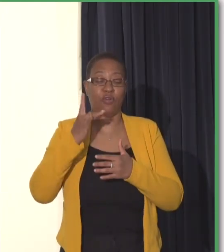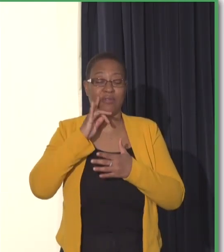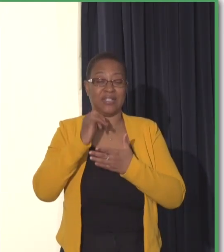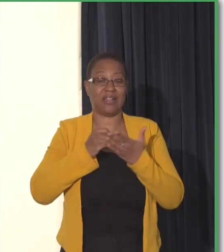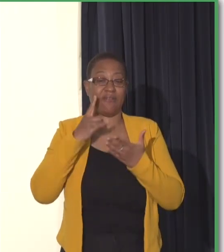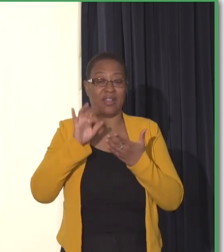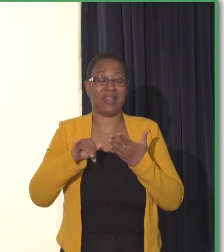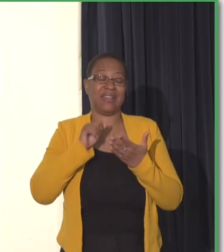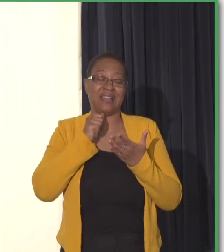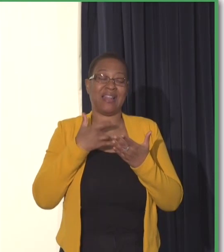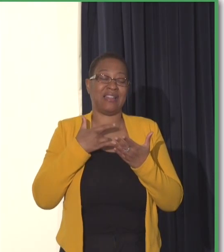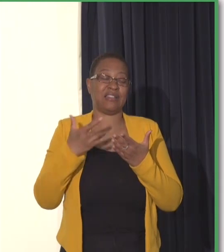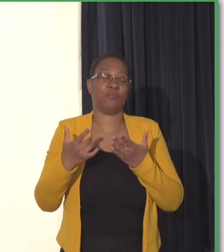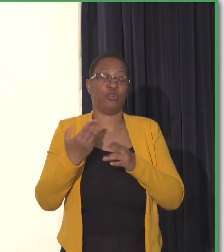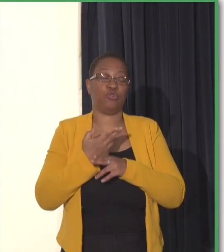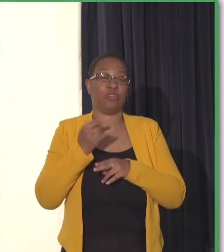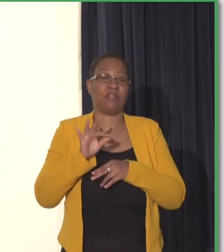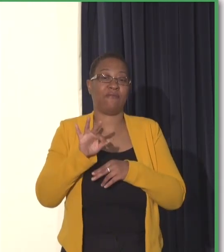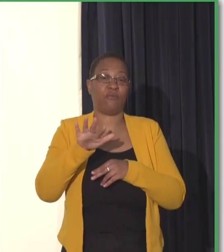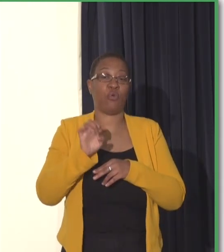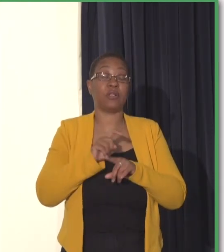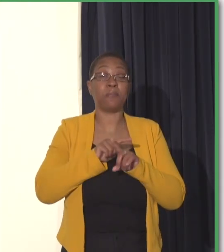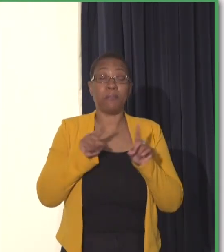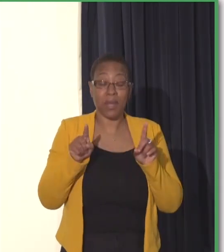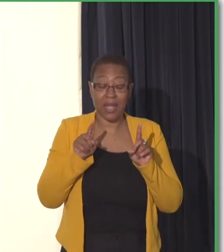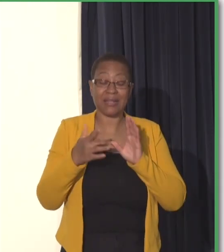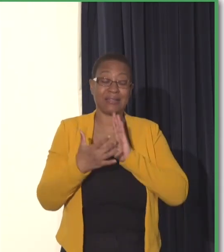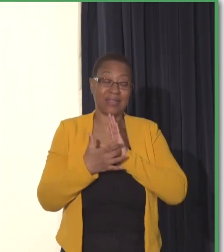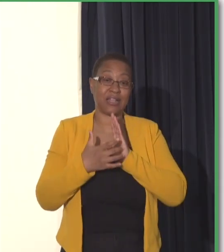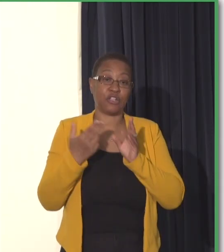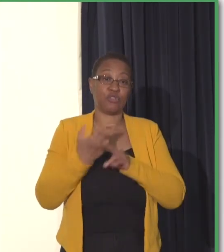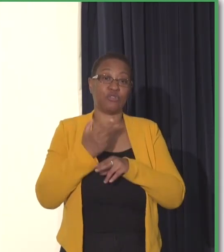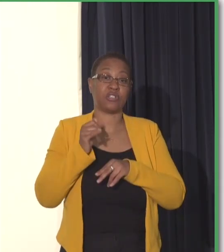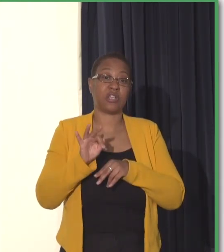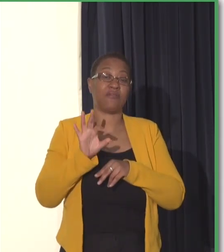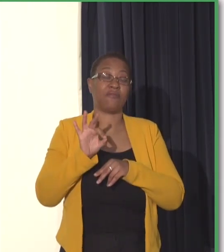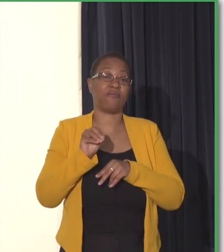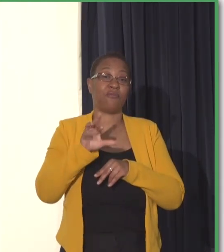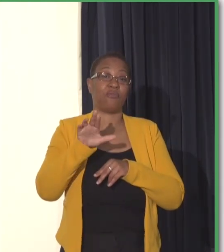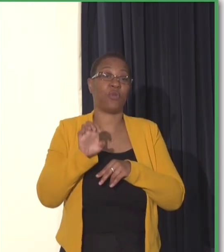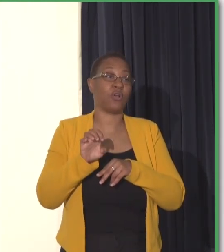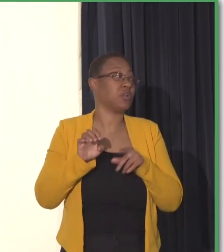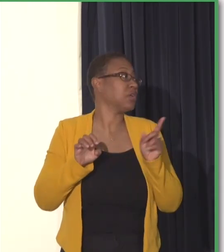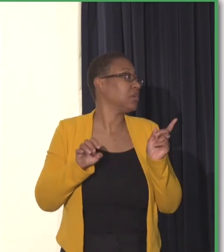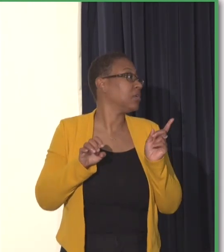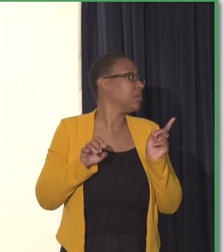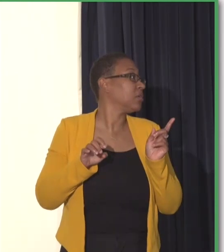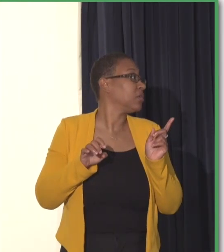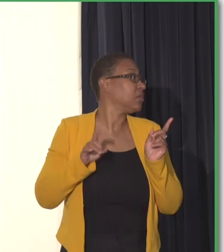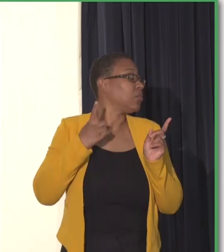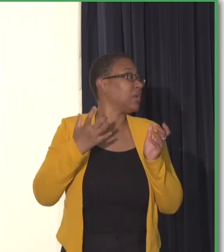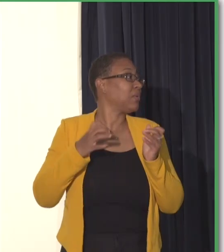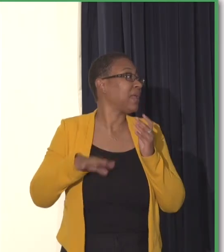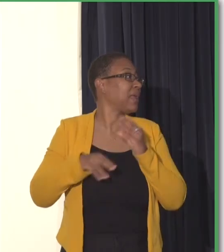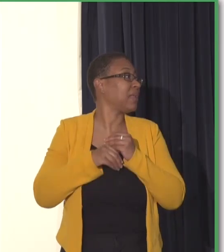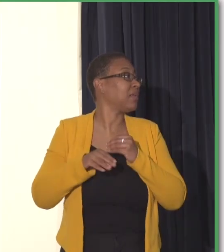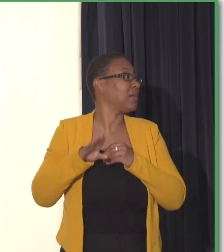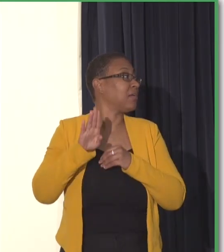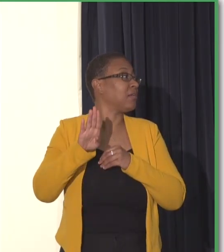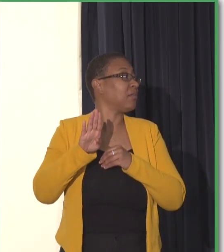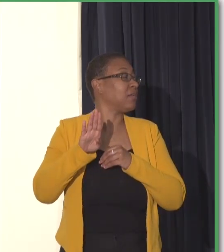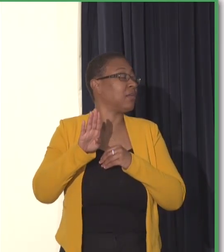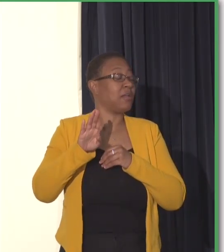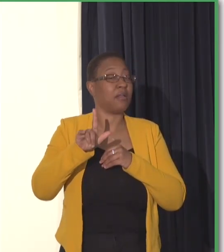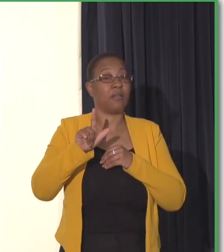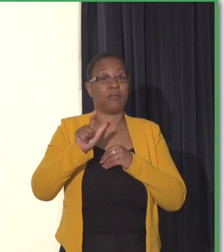not your typical use of force, but it is technically a use of force. You might want to add bailiffs on there too. I'm sorry? You might want to add bailiffs